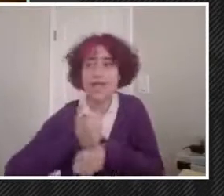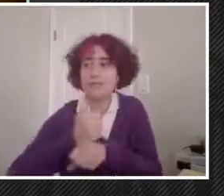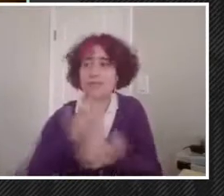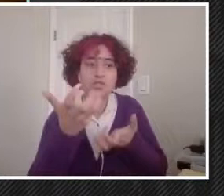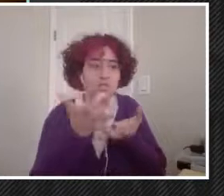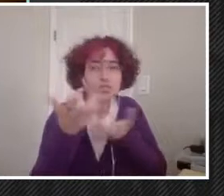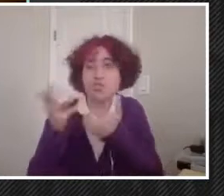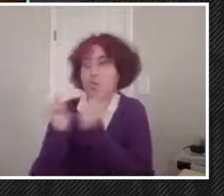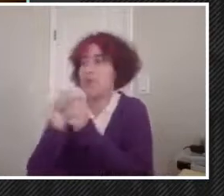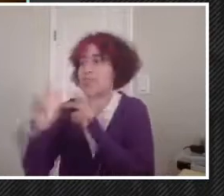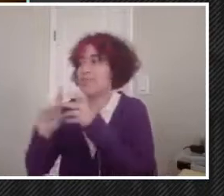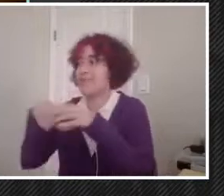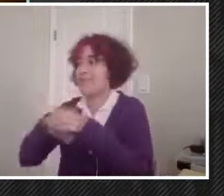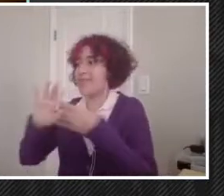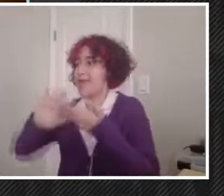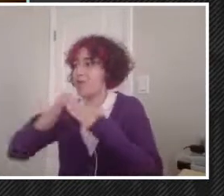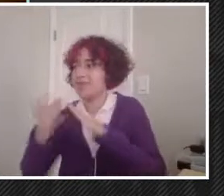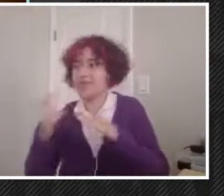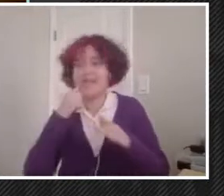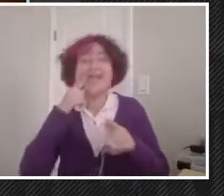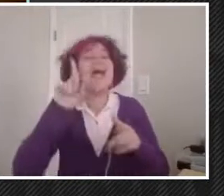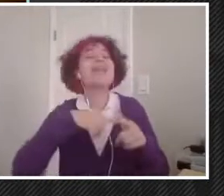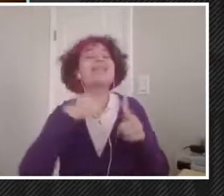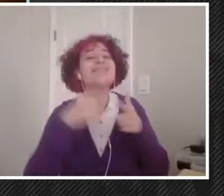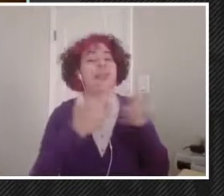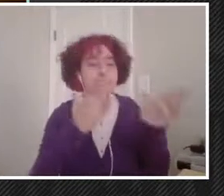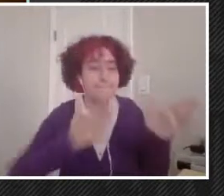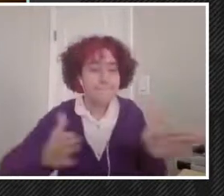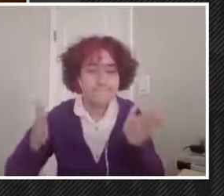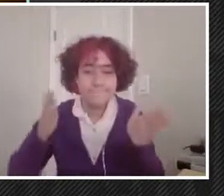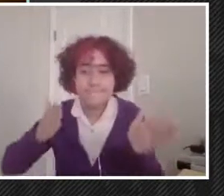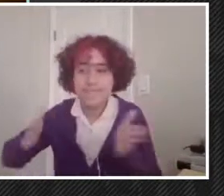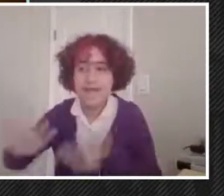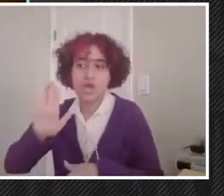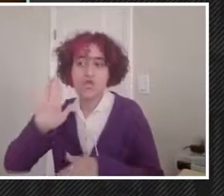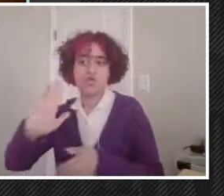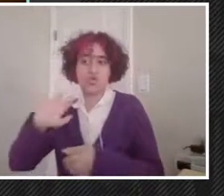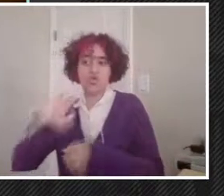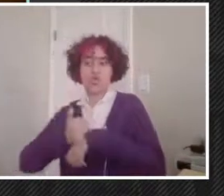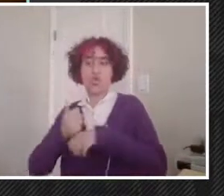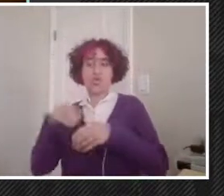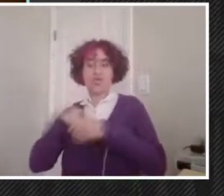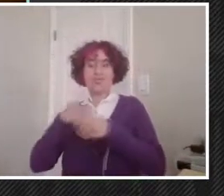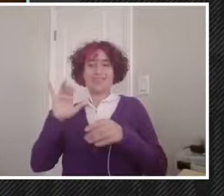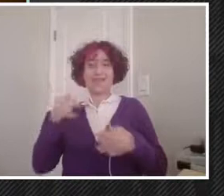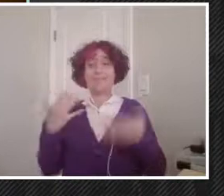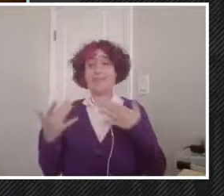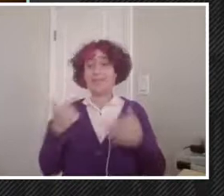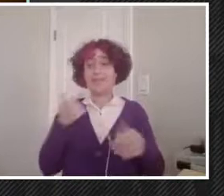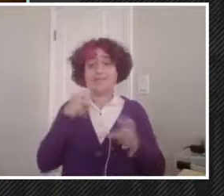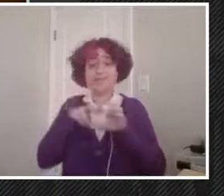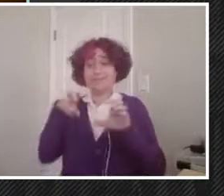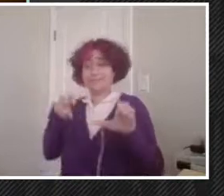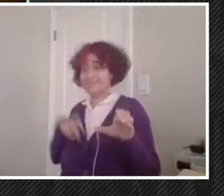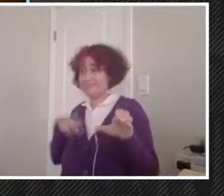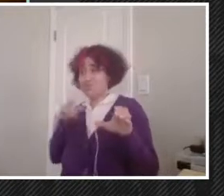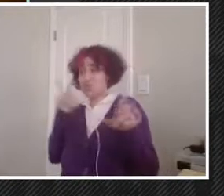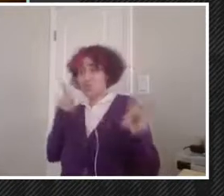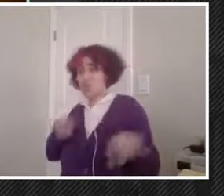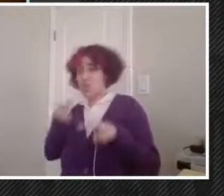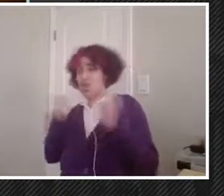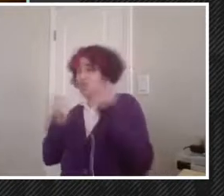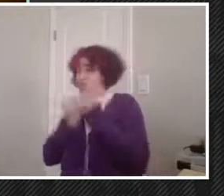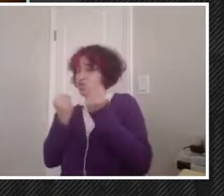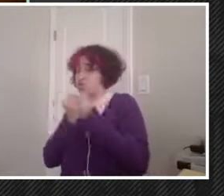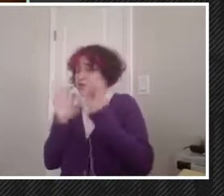role, whatever it is. Sometimes it's to take the back seat, as you suggested earlier, and support the people on the ground. And sometimes it's to